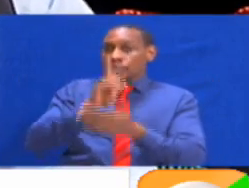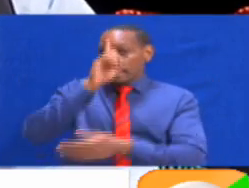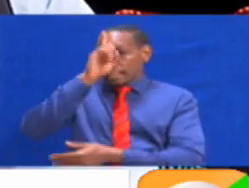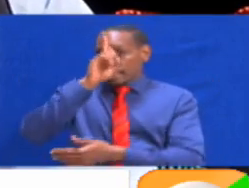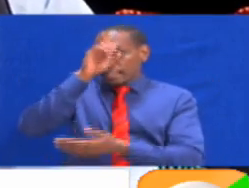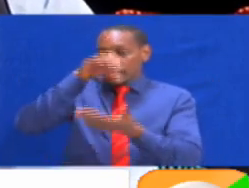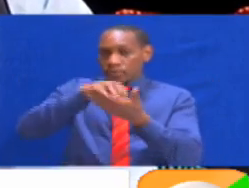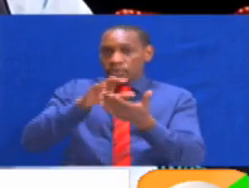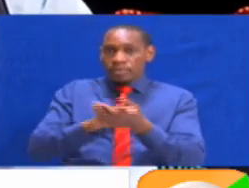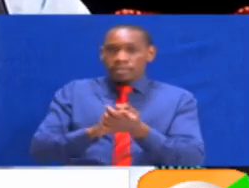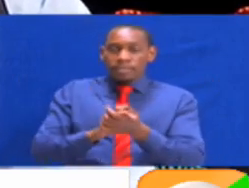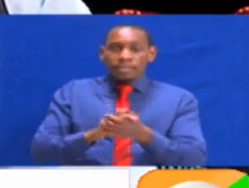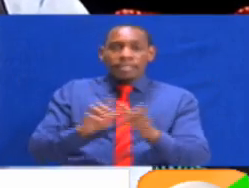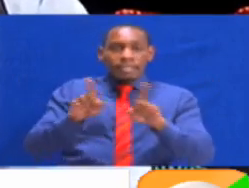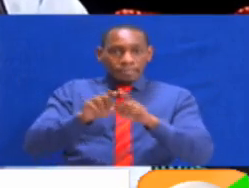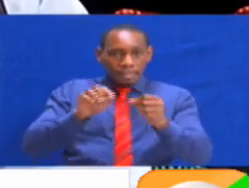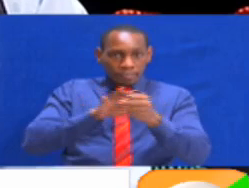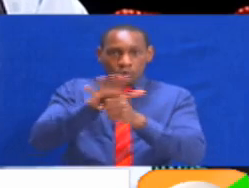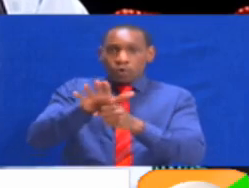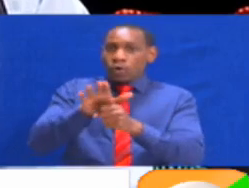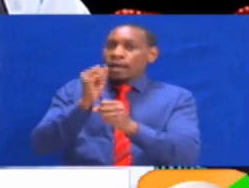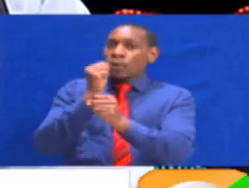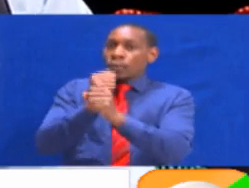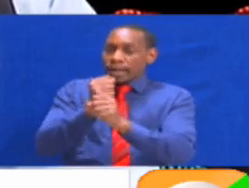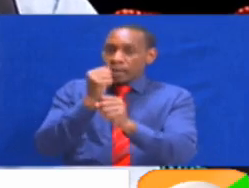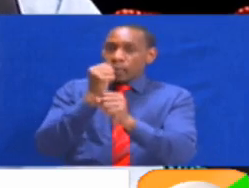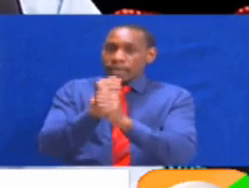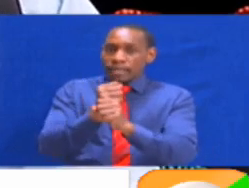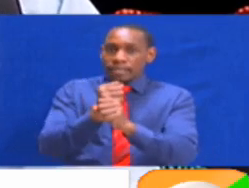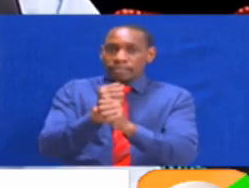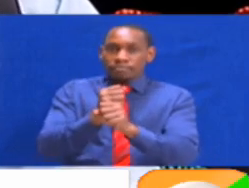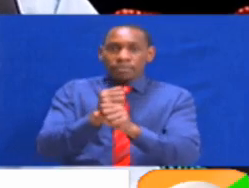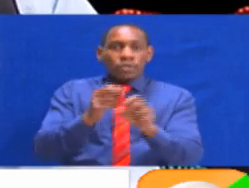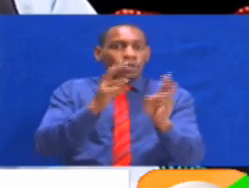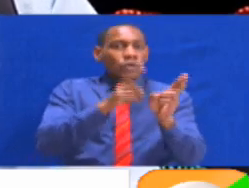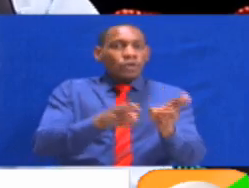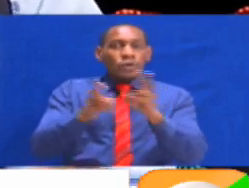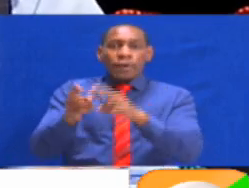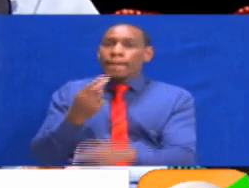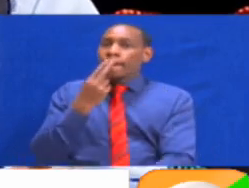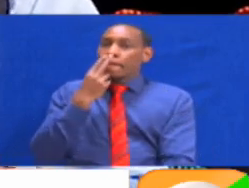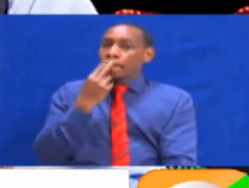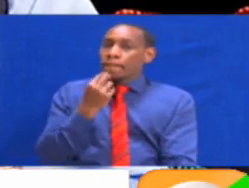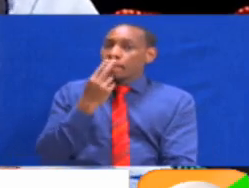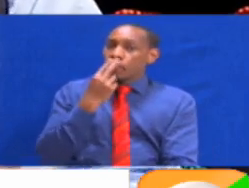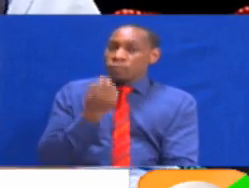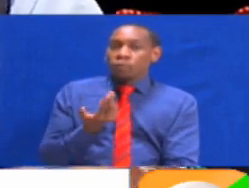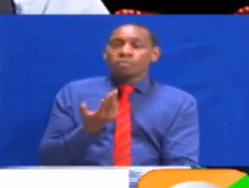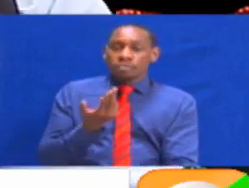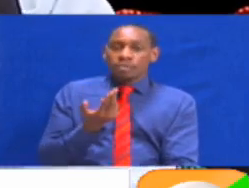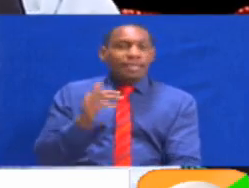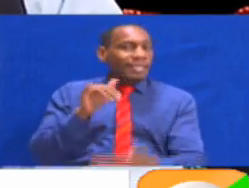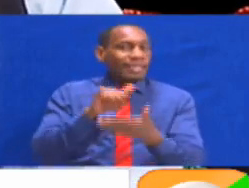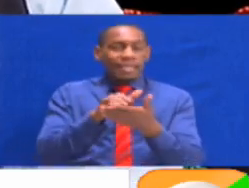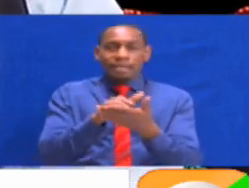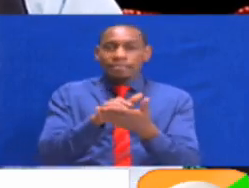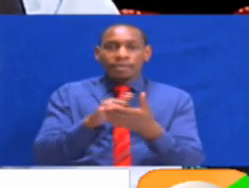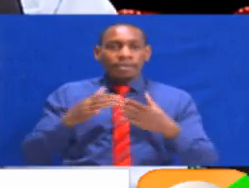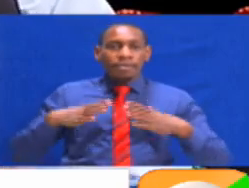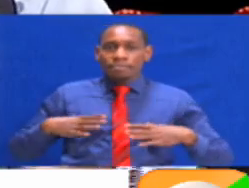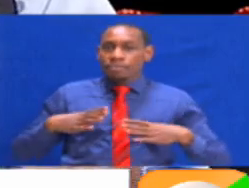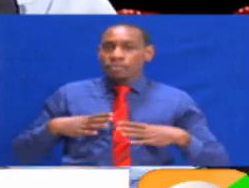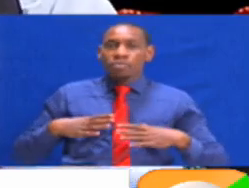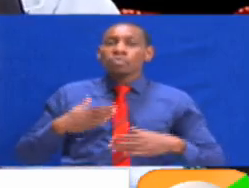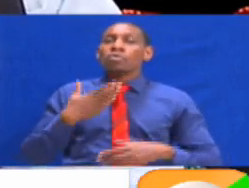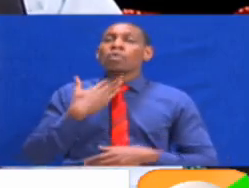But you see, COVID works exactly the same way as a common flu. So it's not something that people will turn